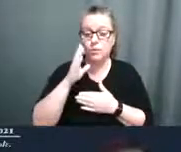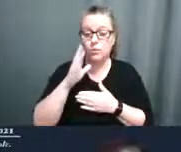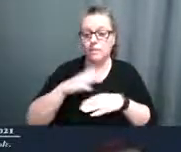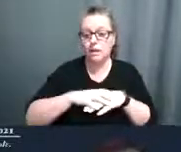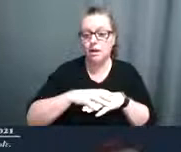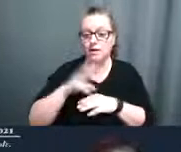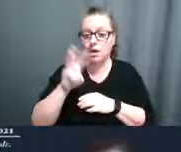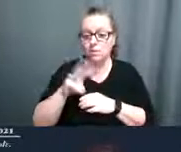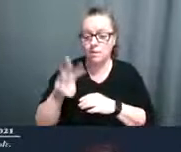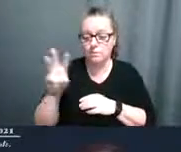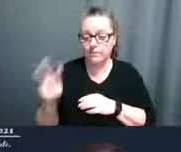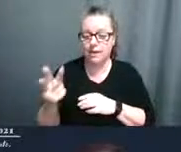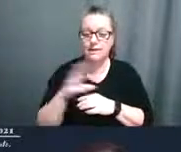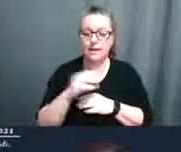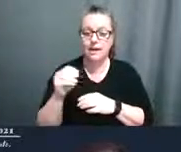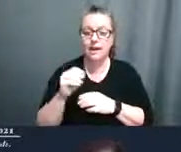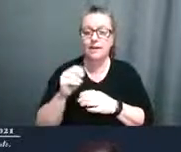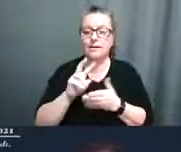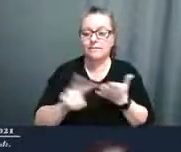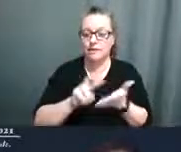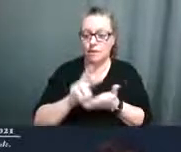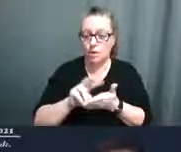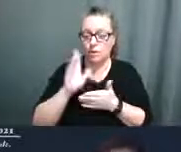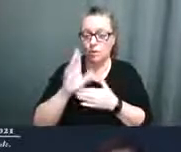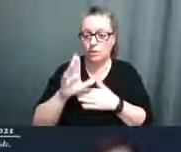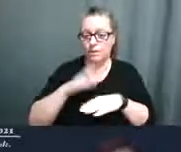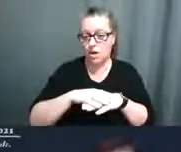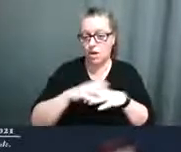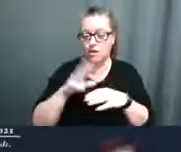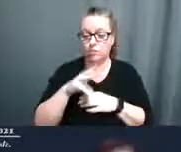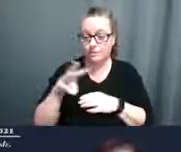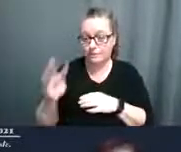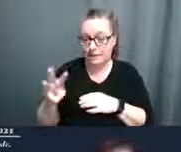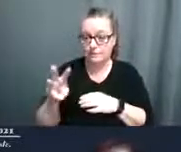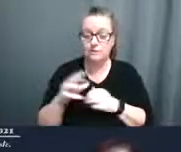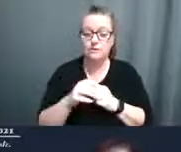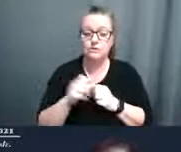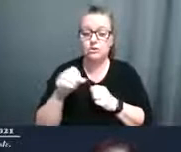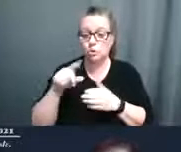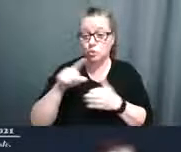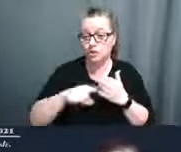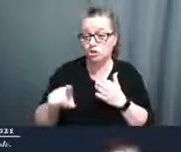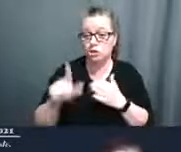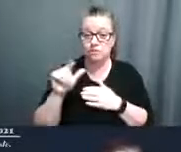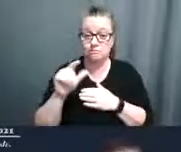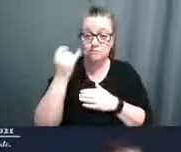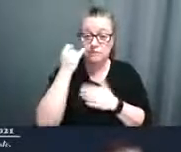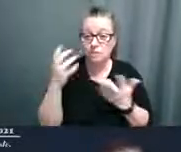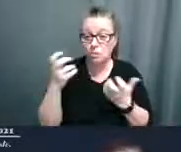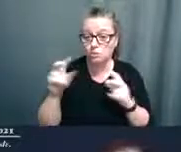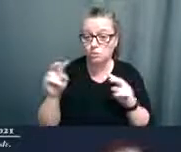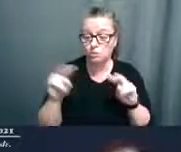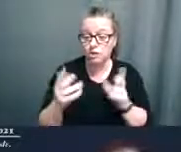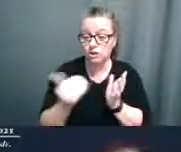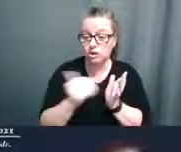on our website now, and the video will be on our website within about a week from today's session. So you can check that out later if you want to rewatch the session